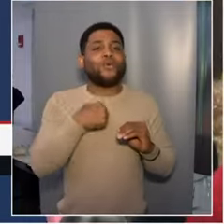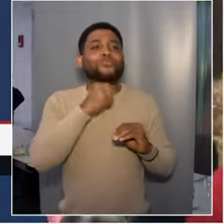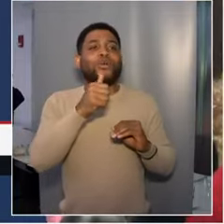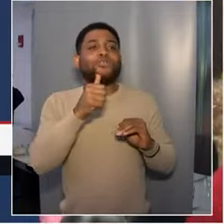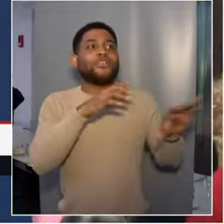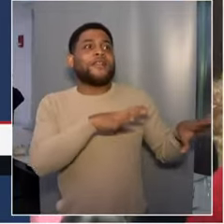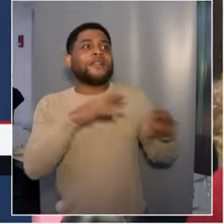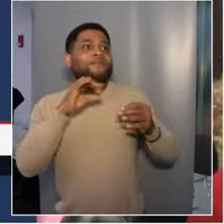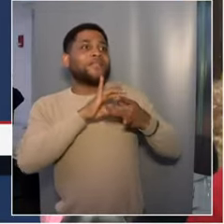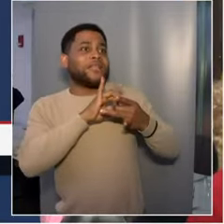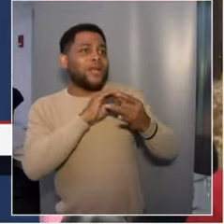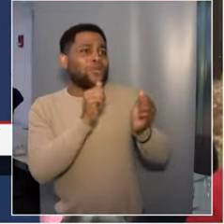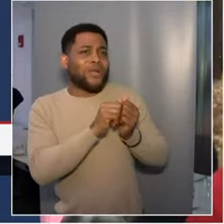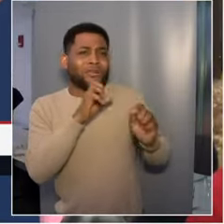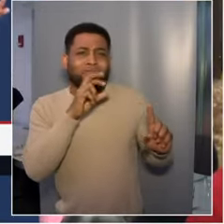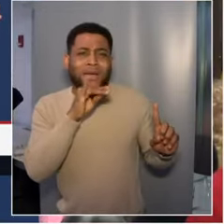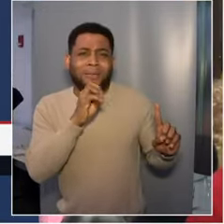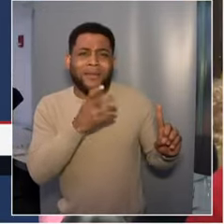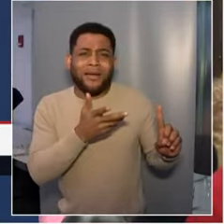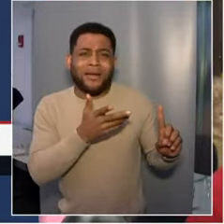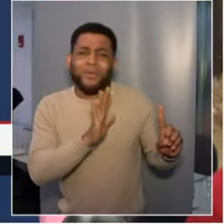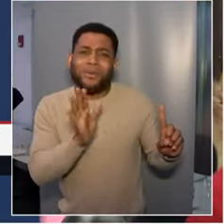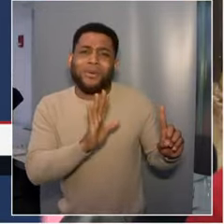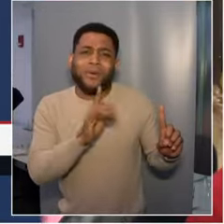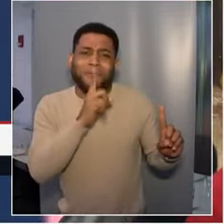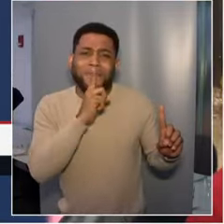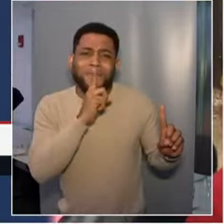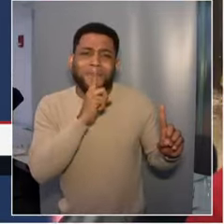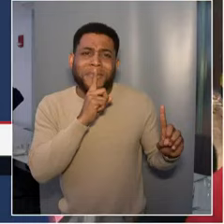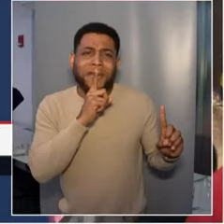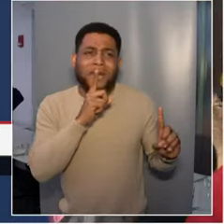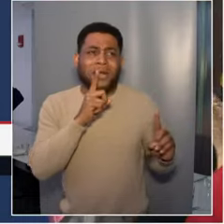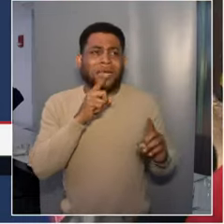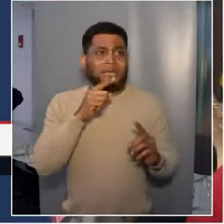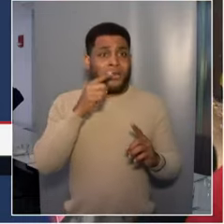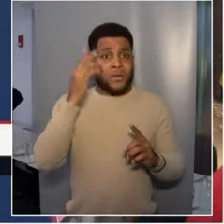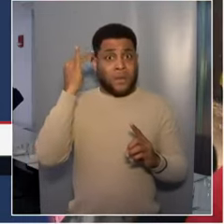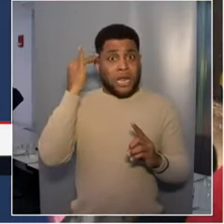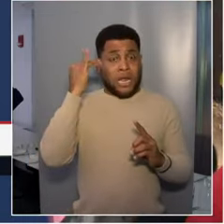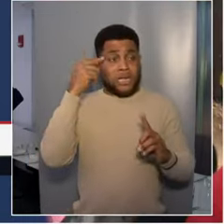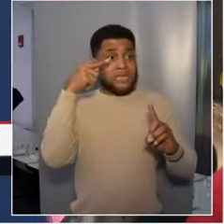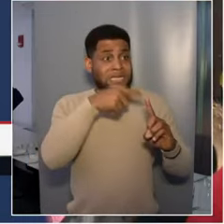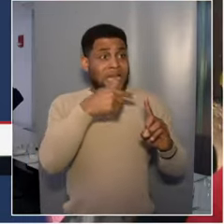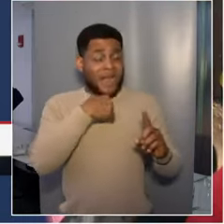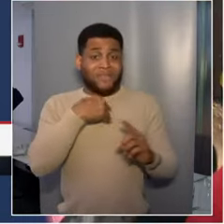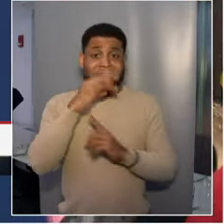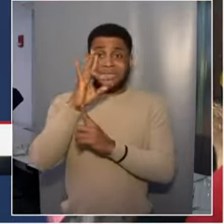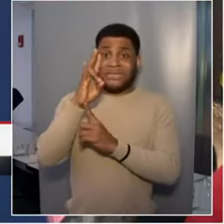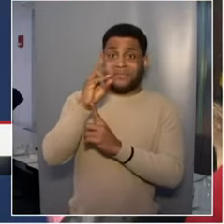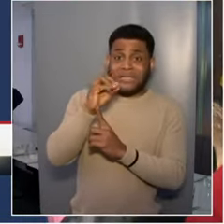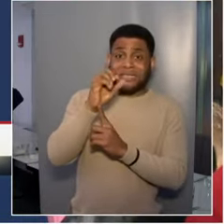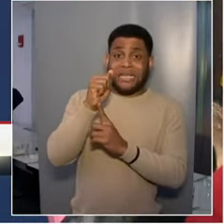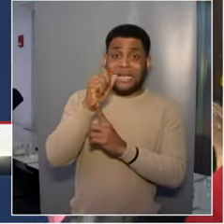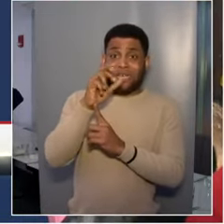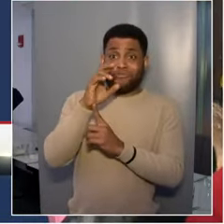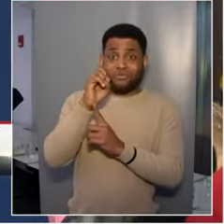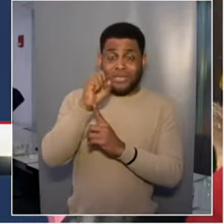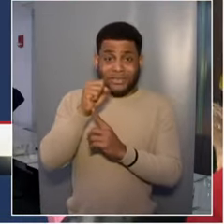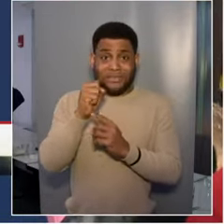because it was 70 acres and we were getting 12 acres. That was the compelling reason to go.